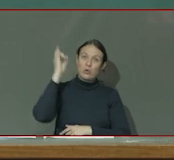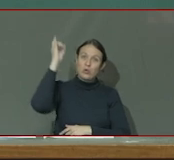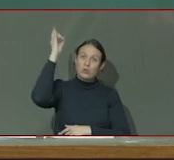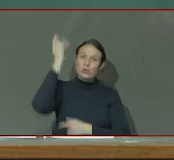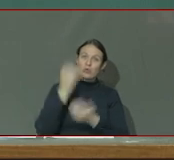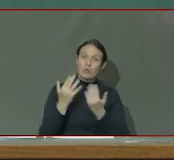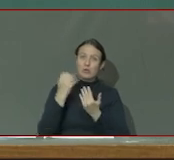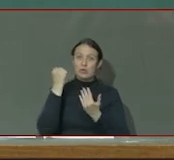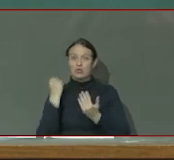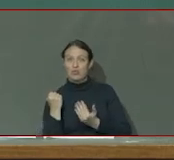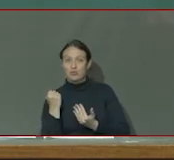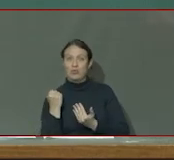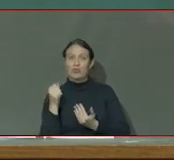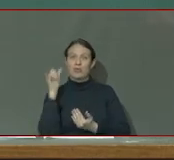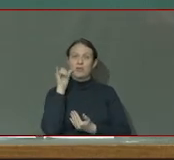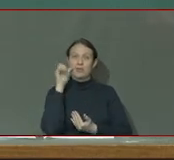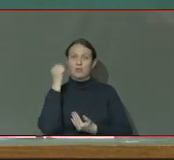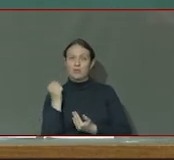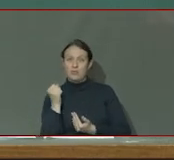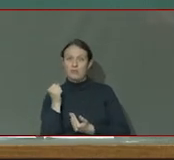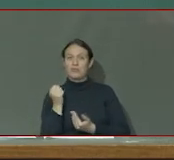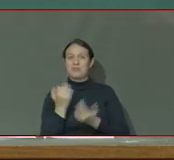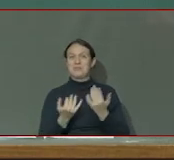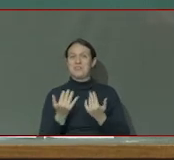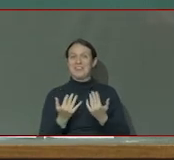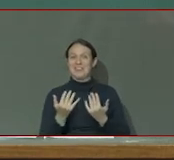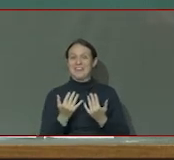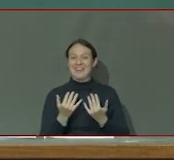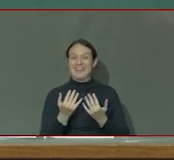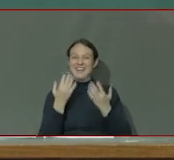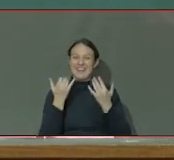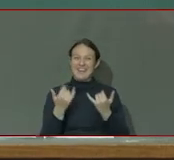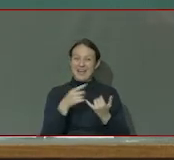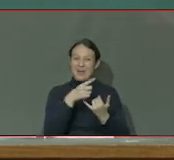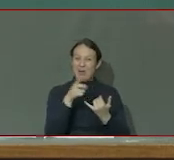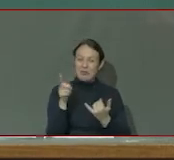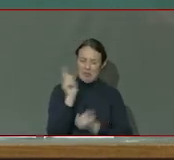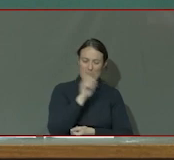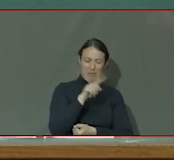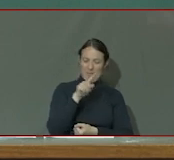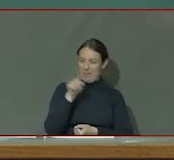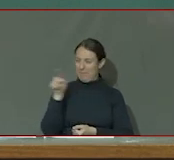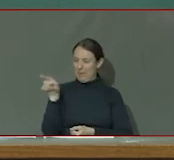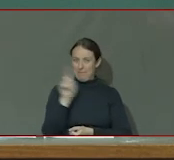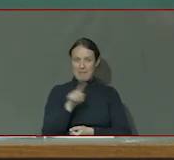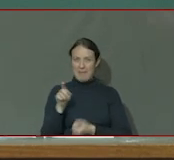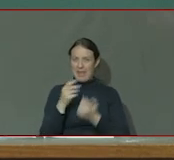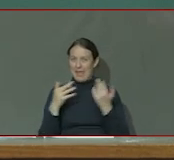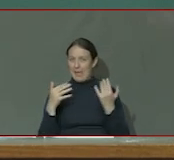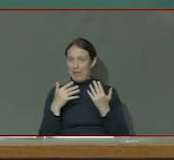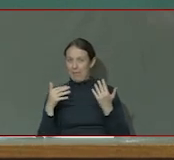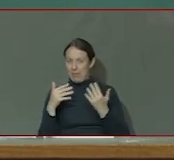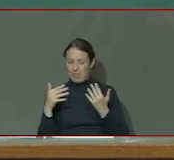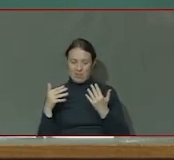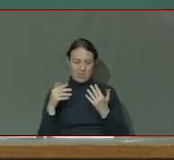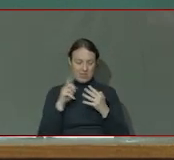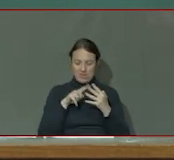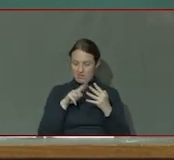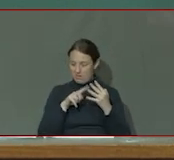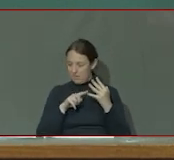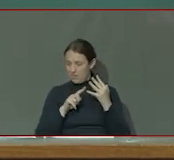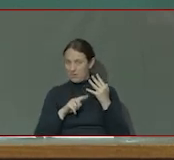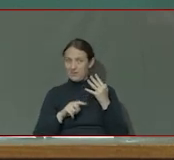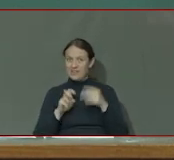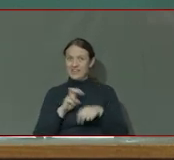yellow, short and green. So then you must go and count in these blocks. That's what they want you to write at the end.